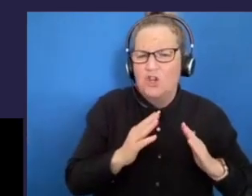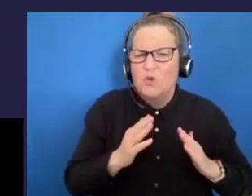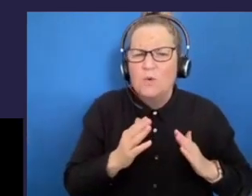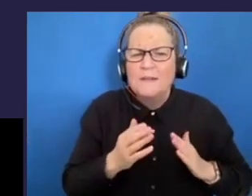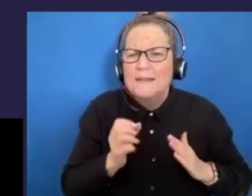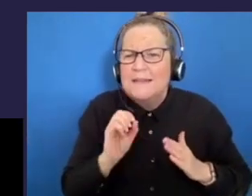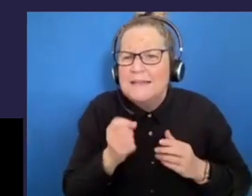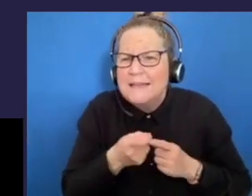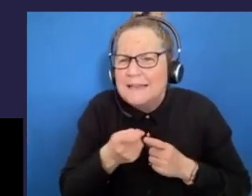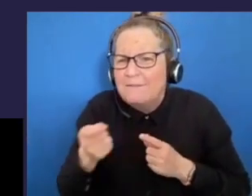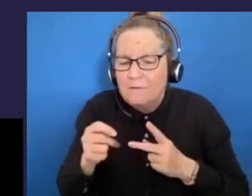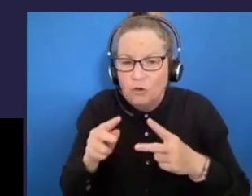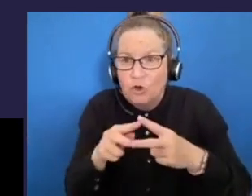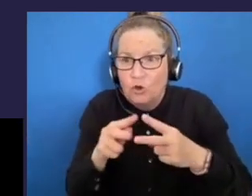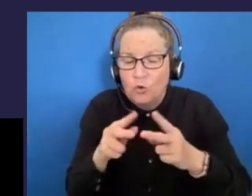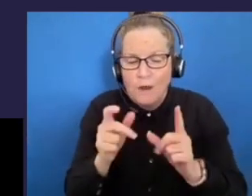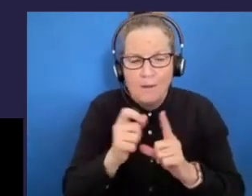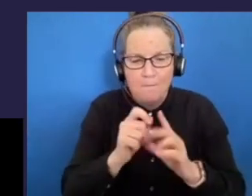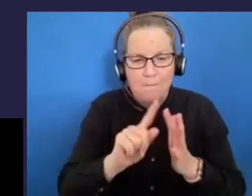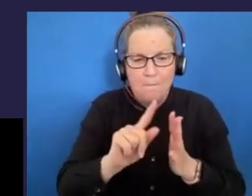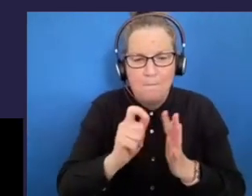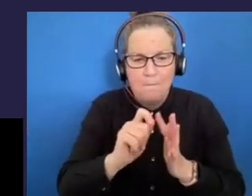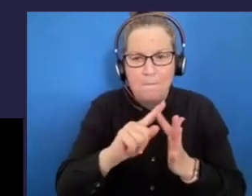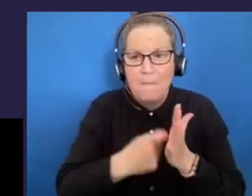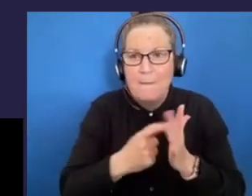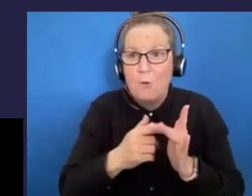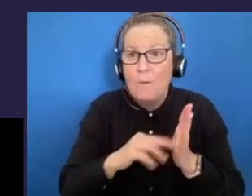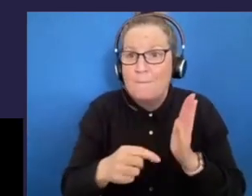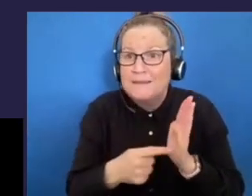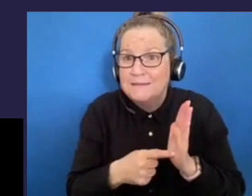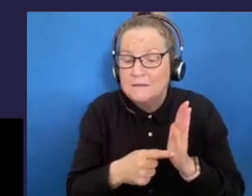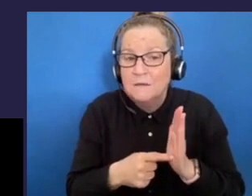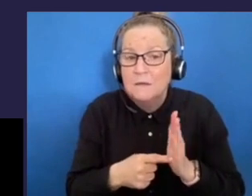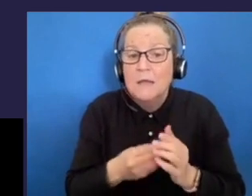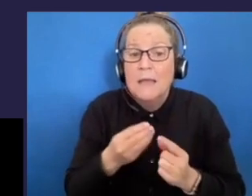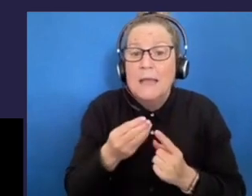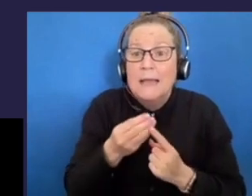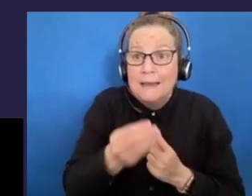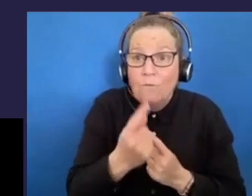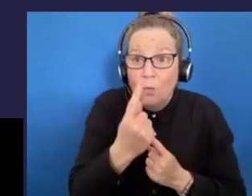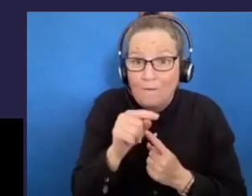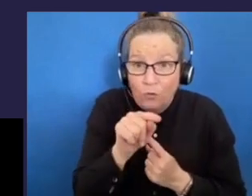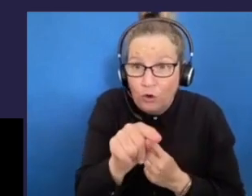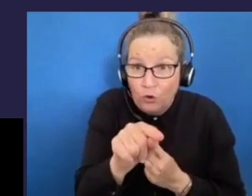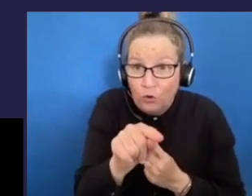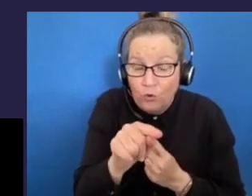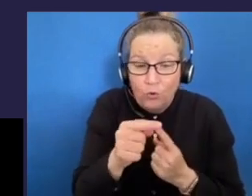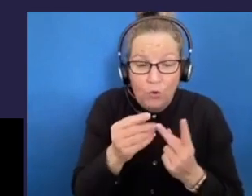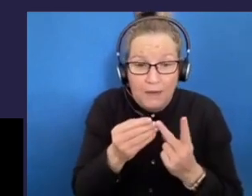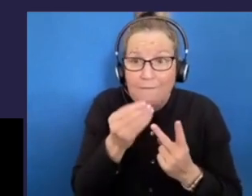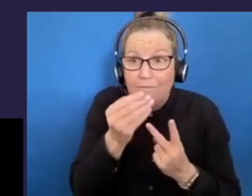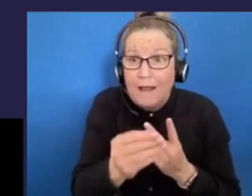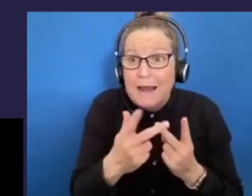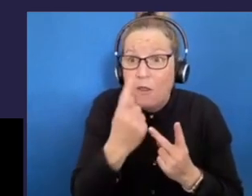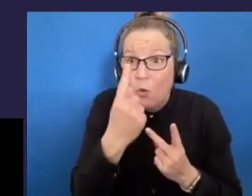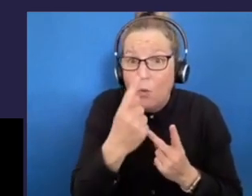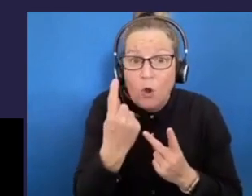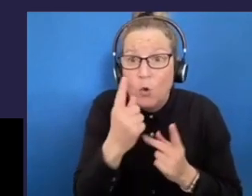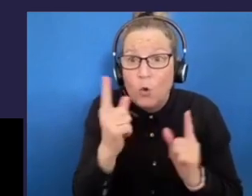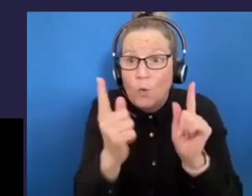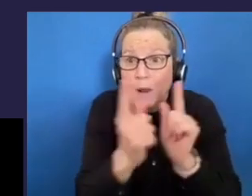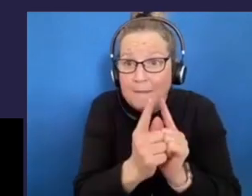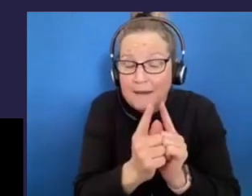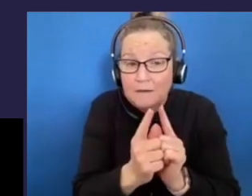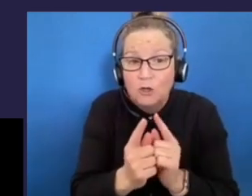would say, "This is one for you, and this is one for the person that you're going to meet." And so in a strange sort of